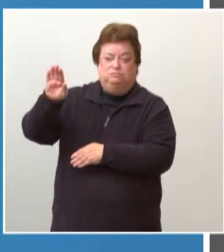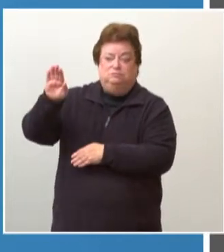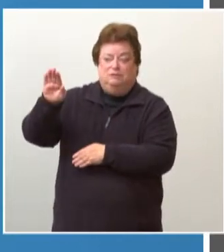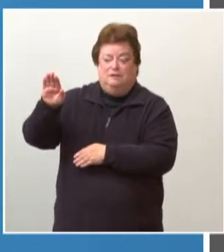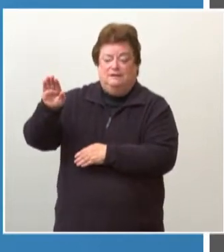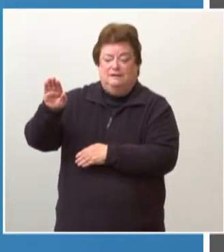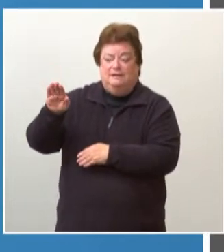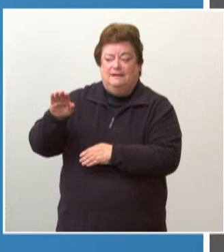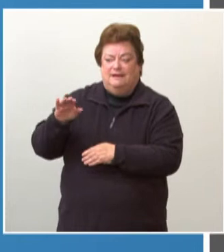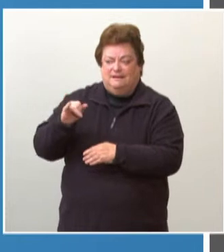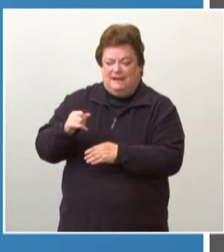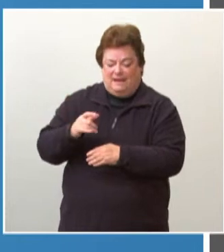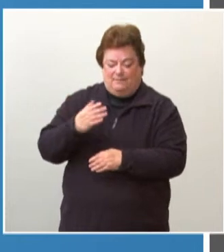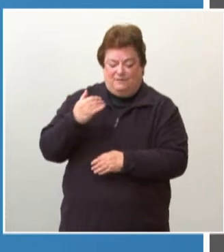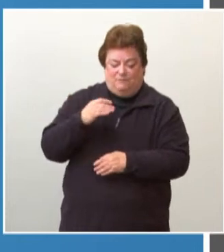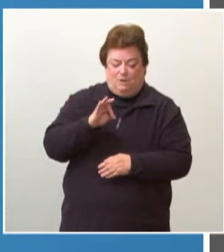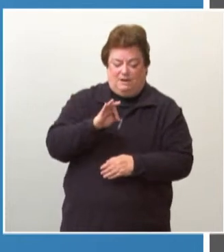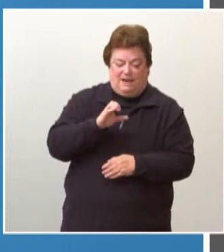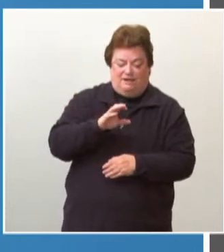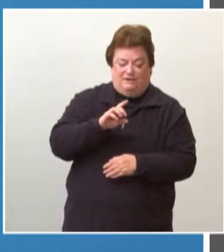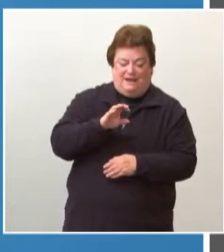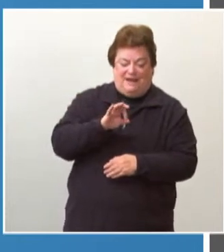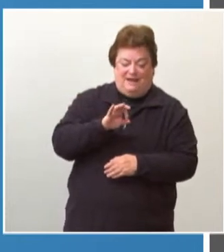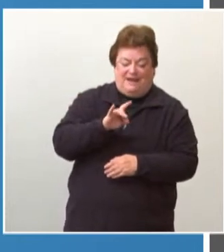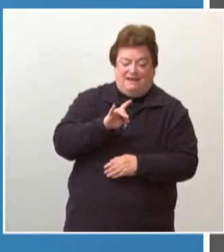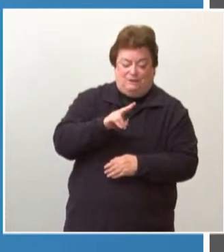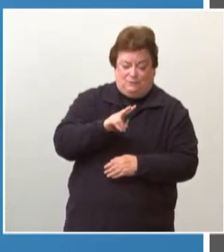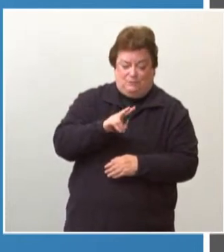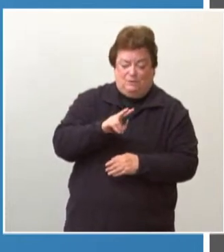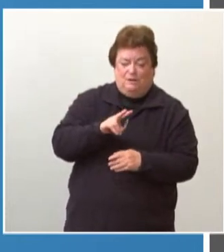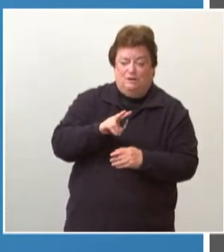increased from 982 to